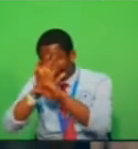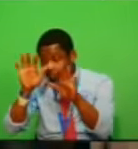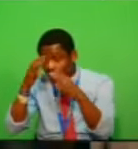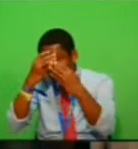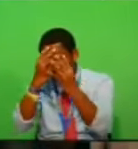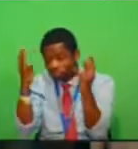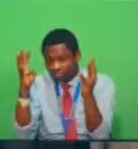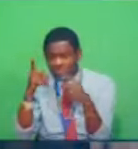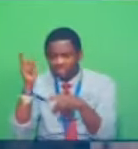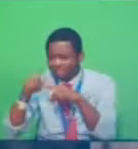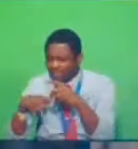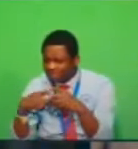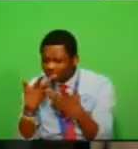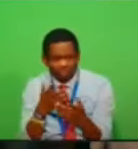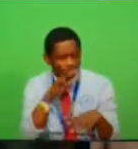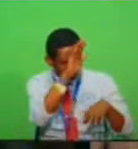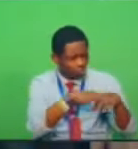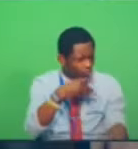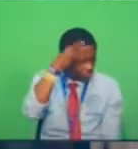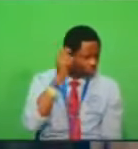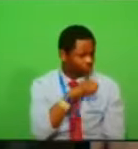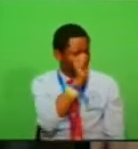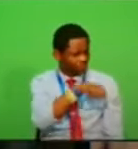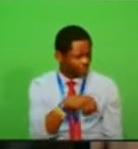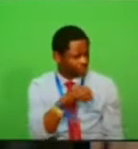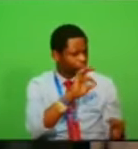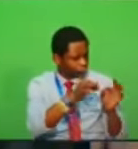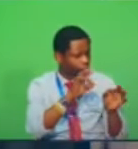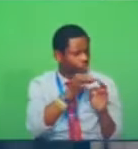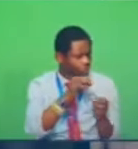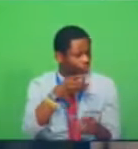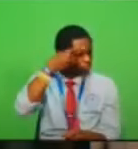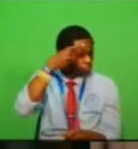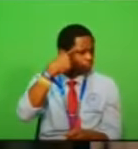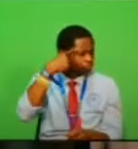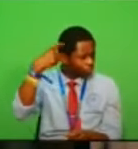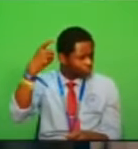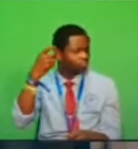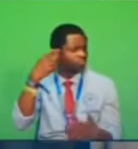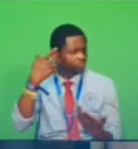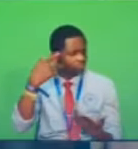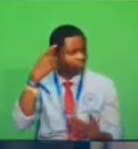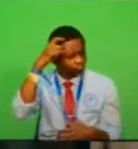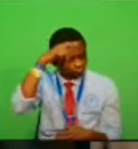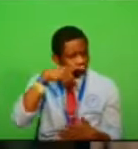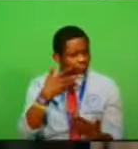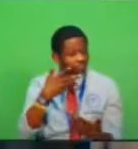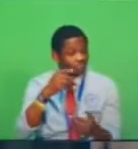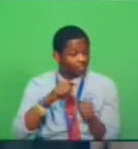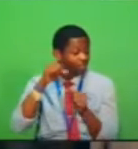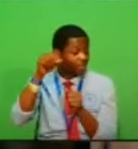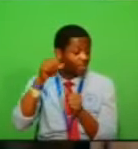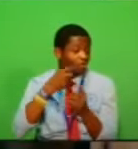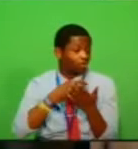and call Daniel. He's able to interpret dreams and riddles. As far as the Holy Spirit allow